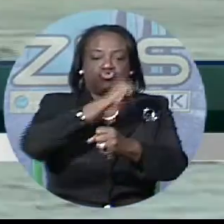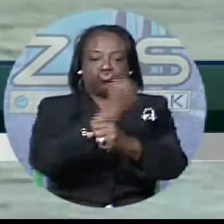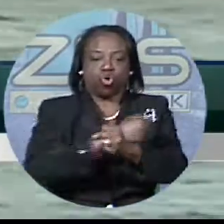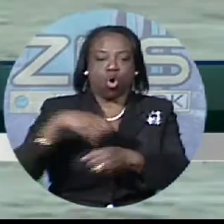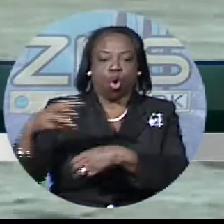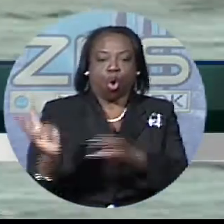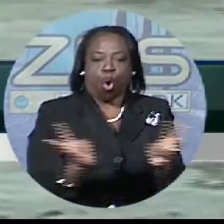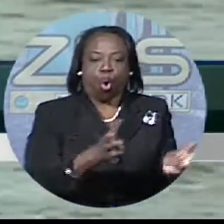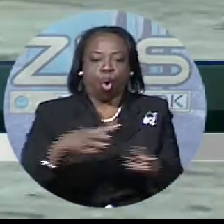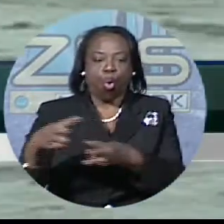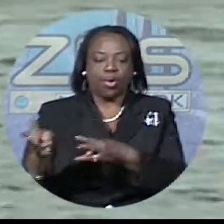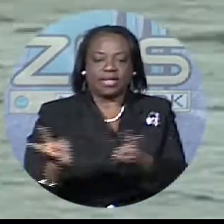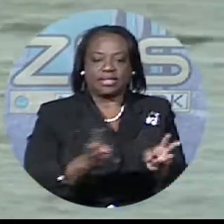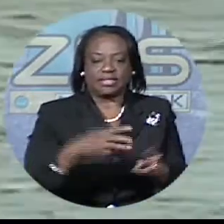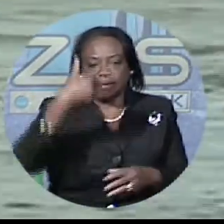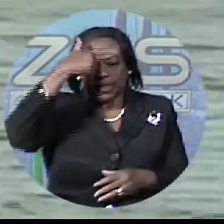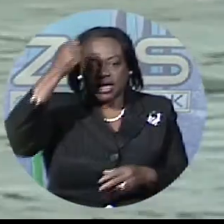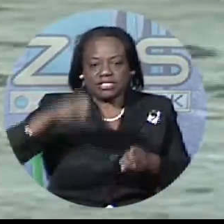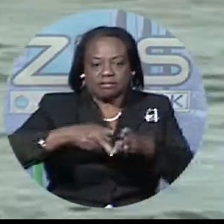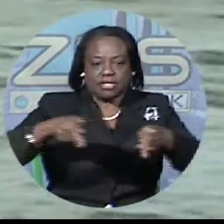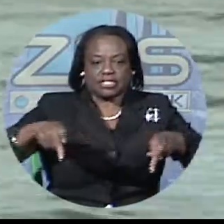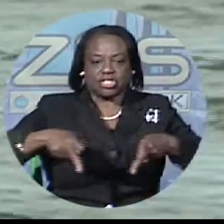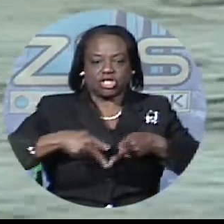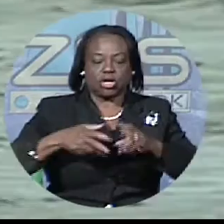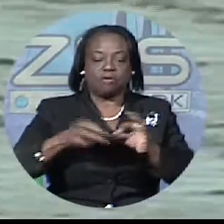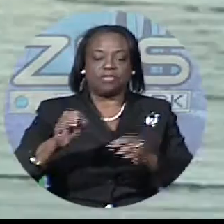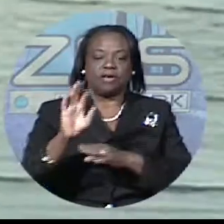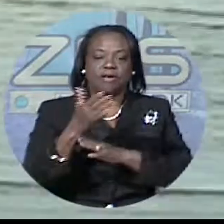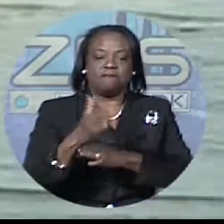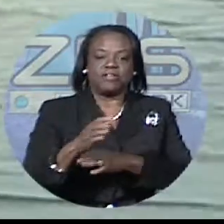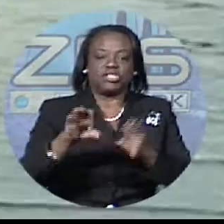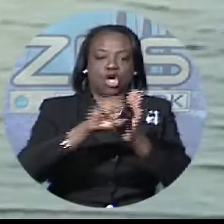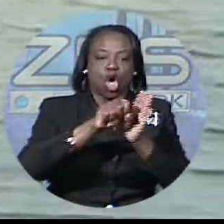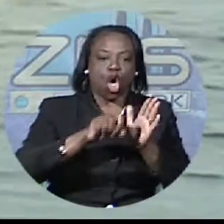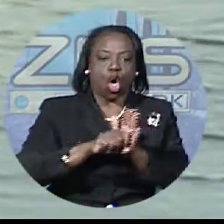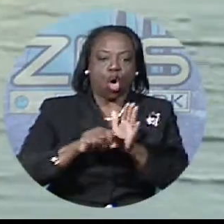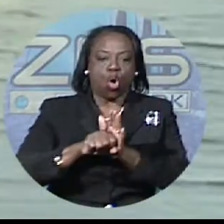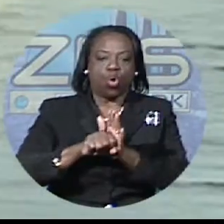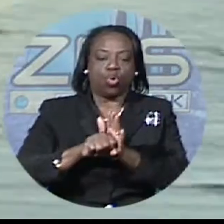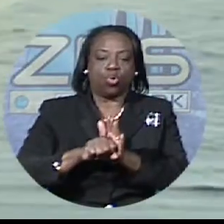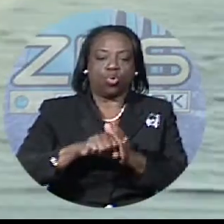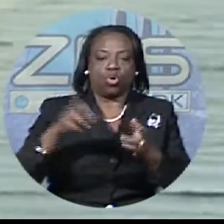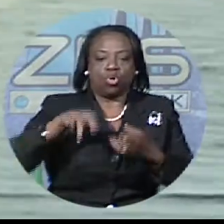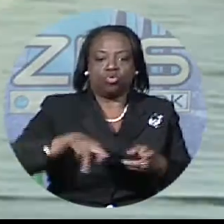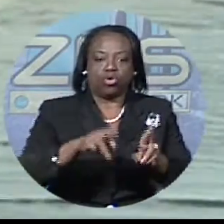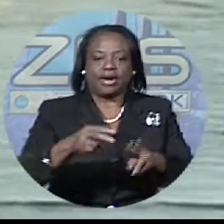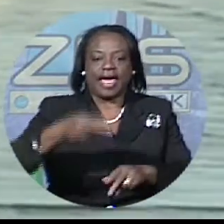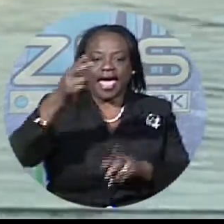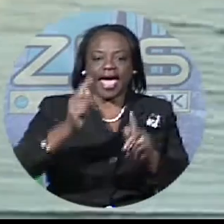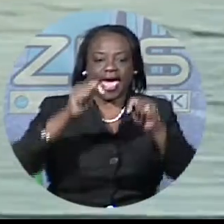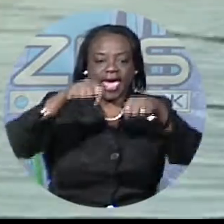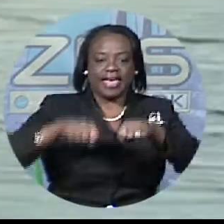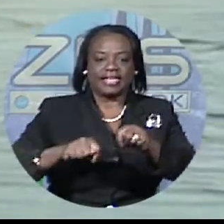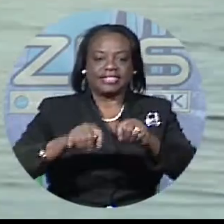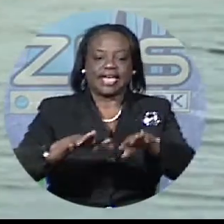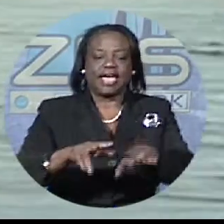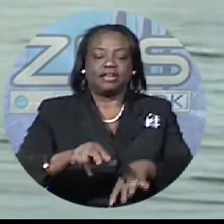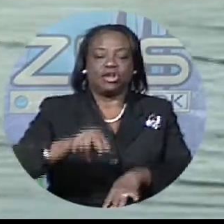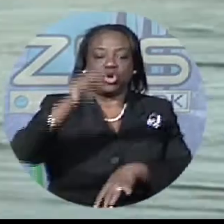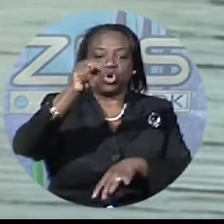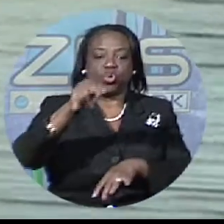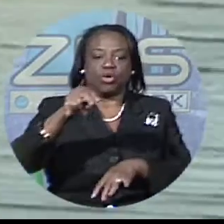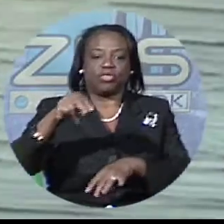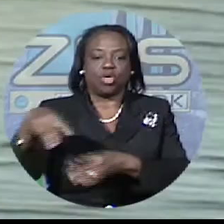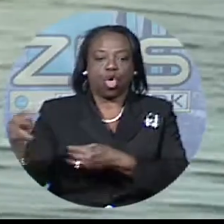winds. Because of the position of the Fishing Hole Road to the north of the island, coupled with high tide, the northerly winds were able to push the water